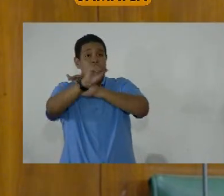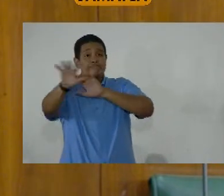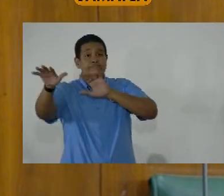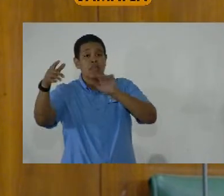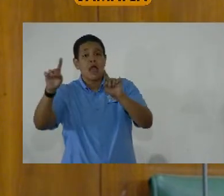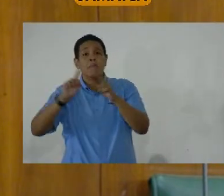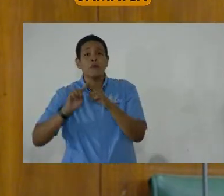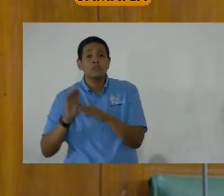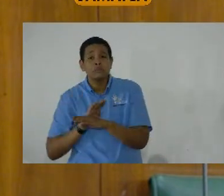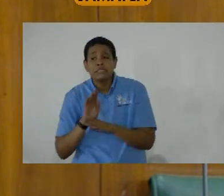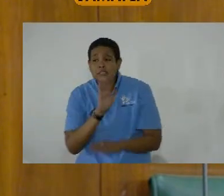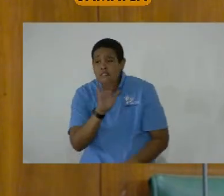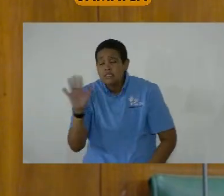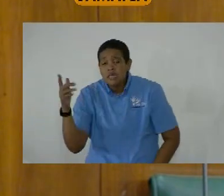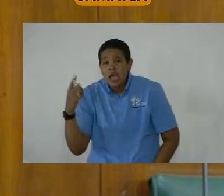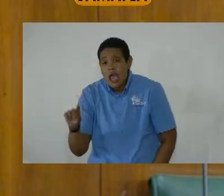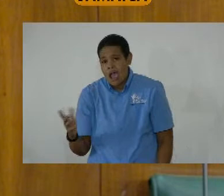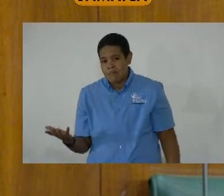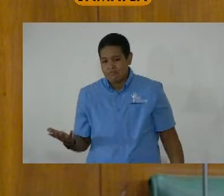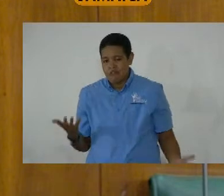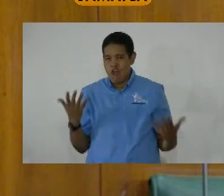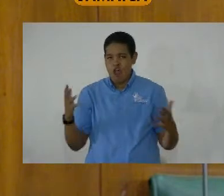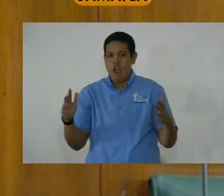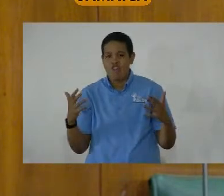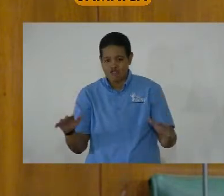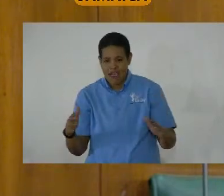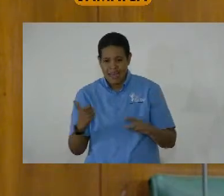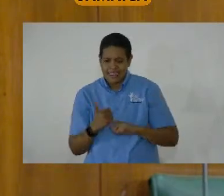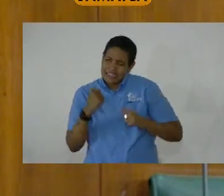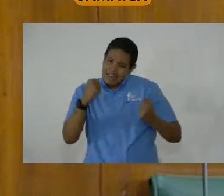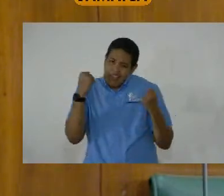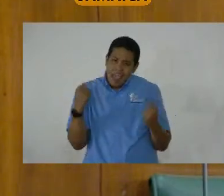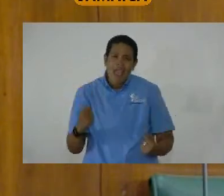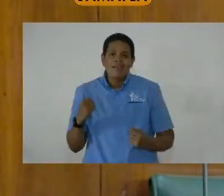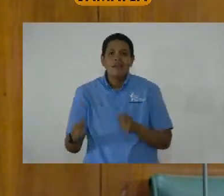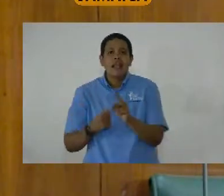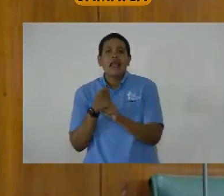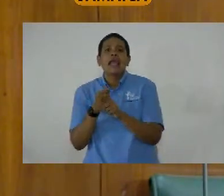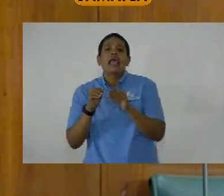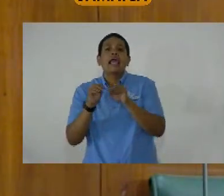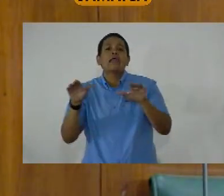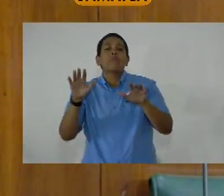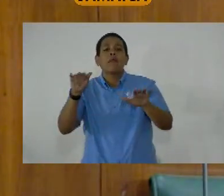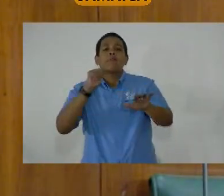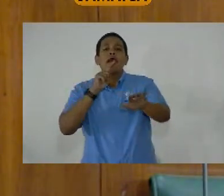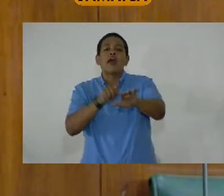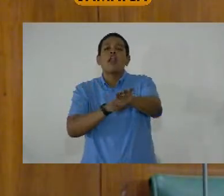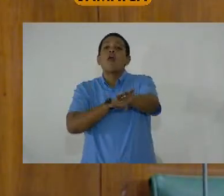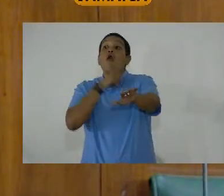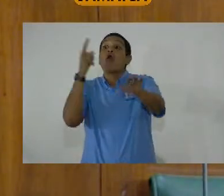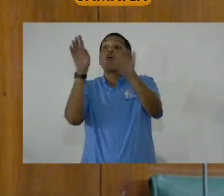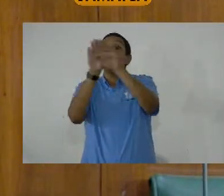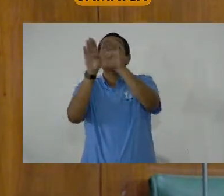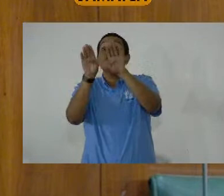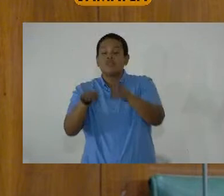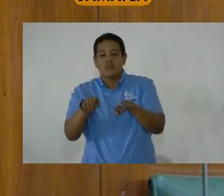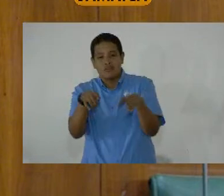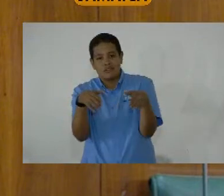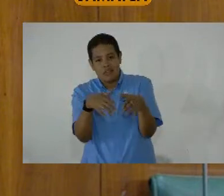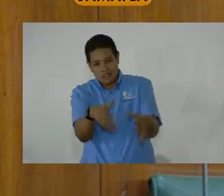linked businesses already heavily impacted by the long shutdown of the sector.